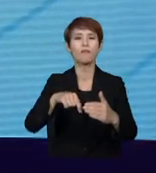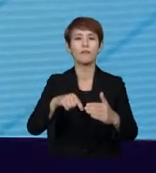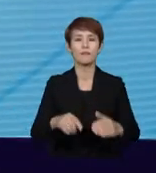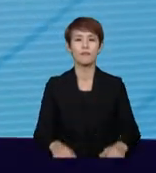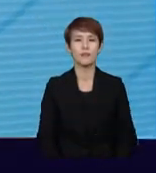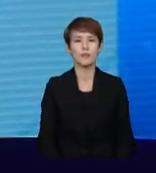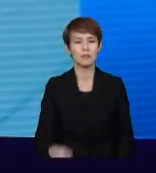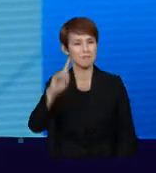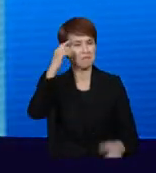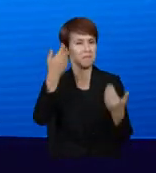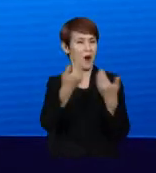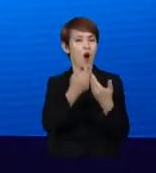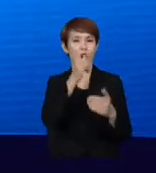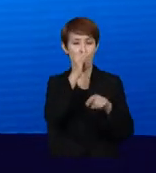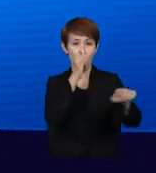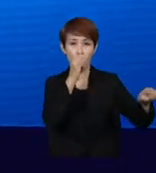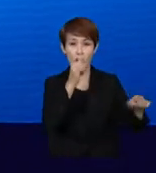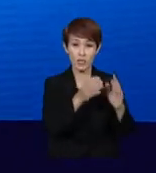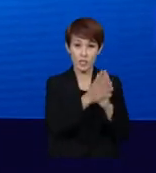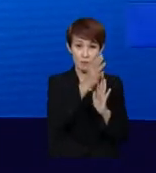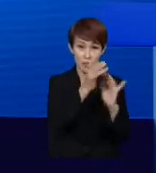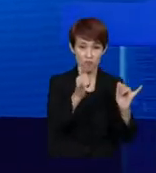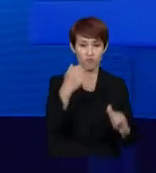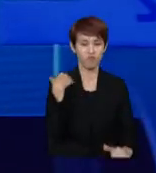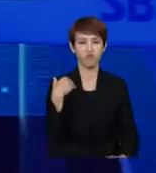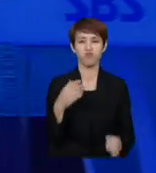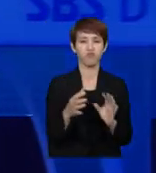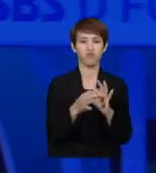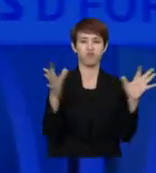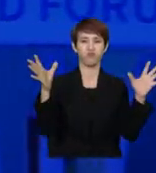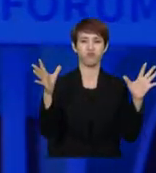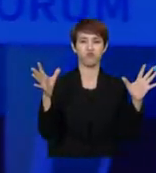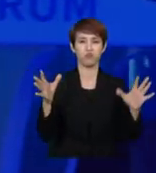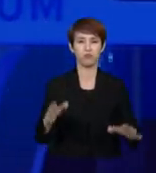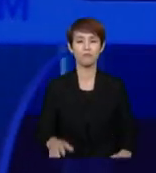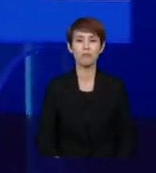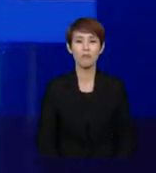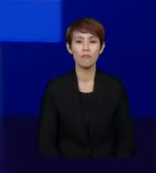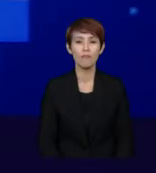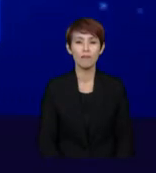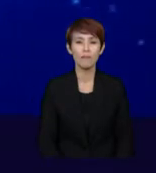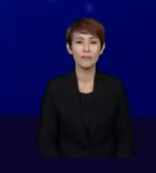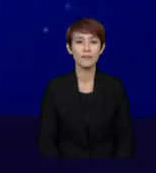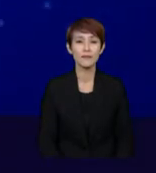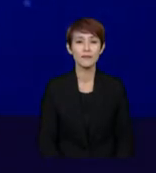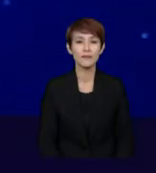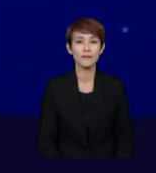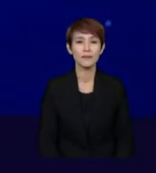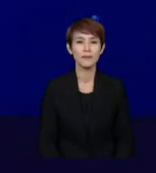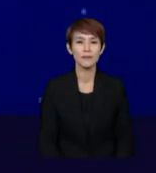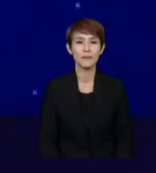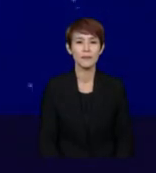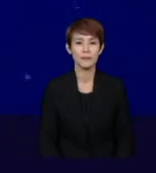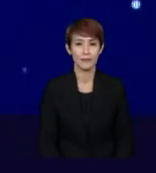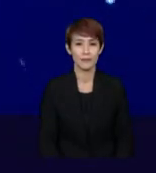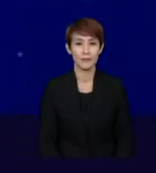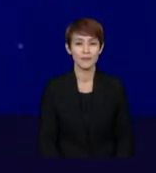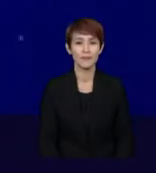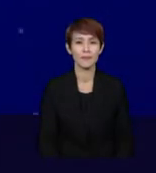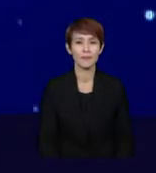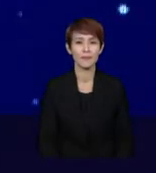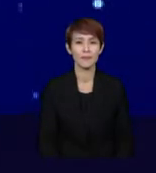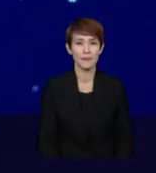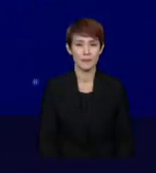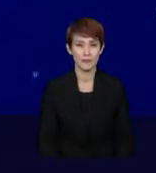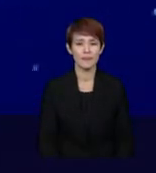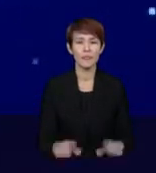people at all. The problem isn't with so-called ordinary citizens, as if there were really any others. The